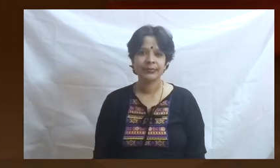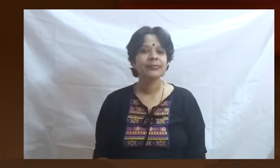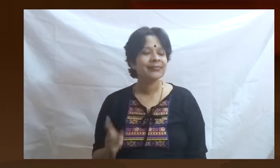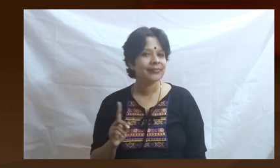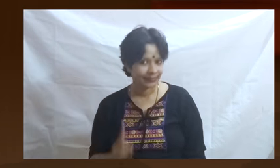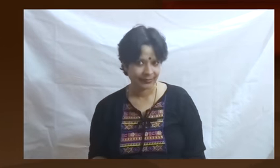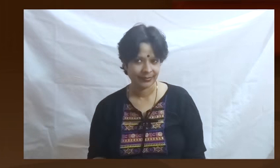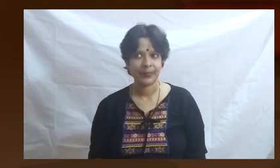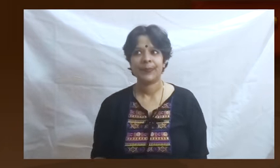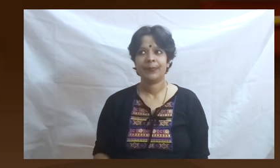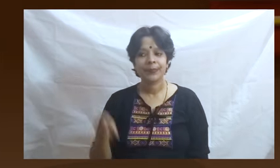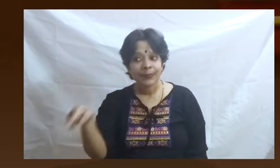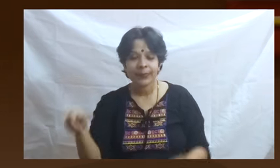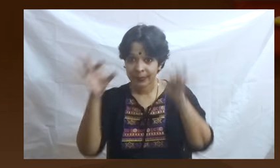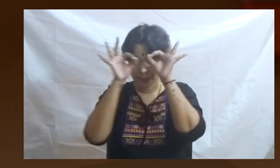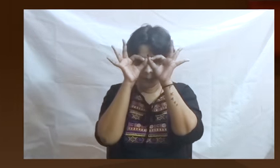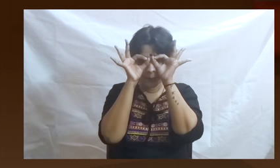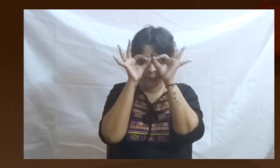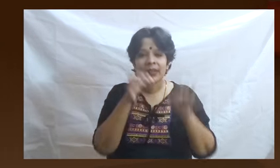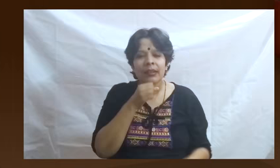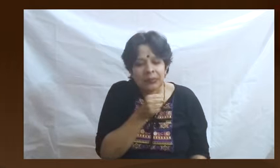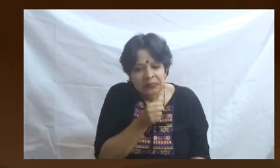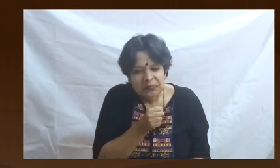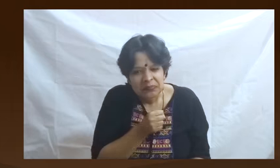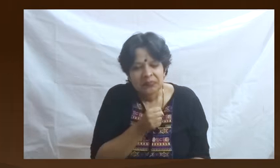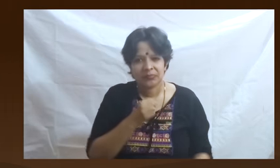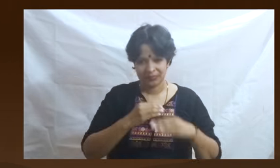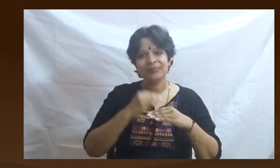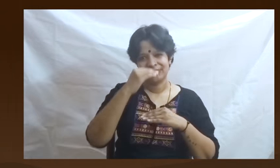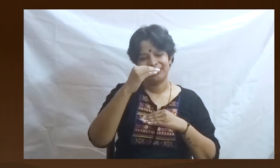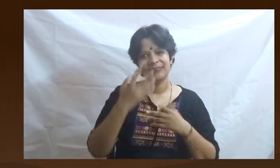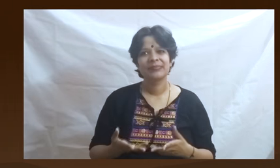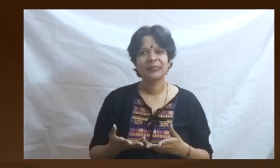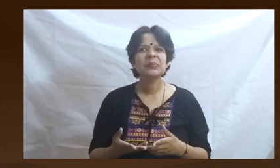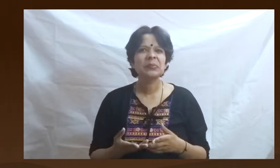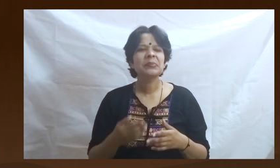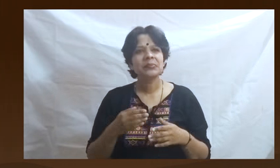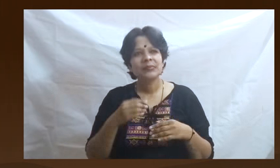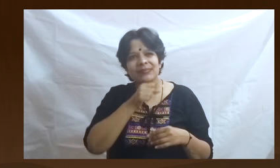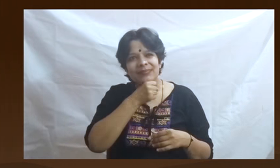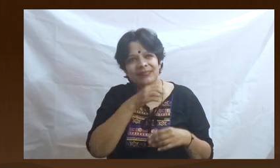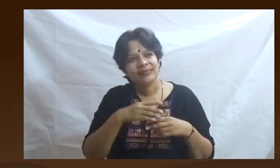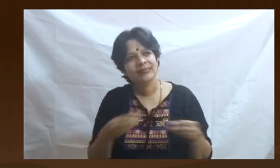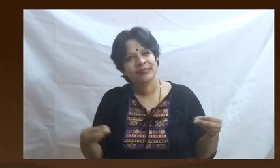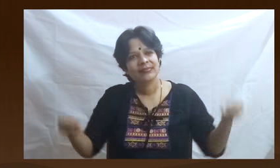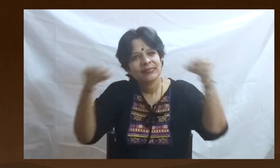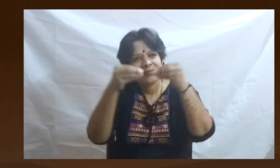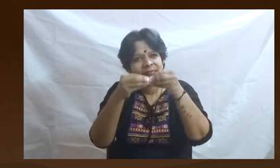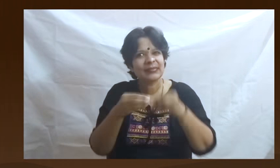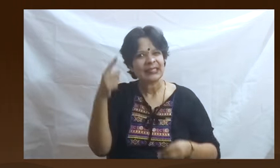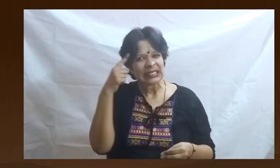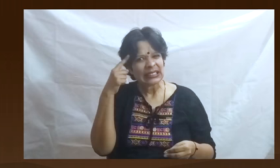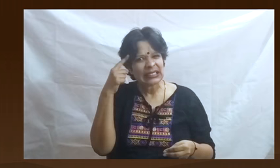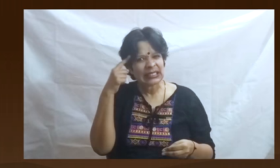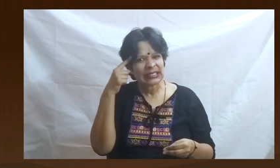Now this old owl had become very cross and hard to please as she grew older, especially if anything disturbed